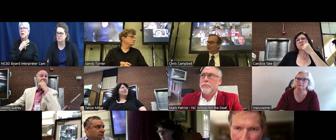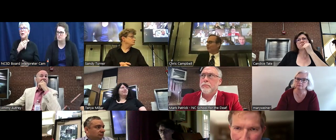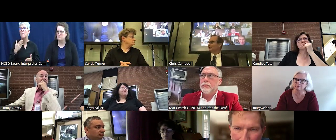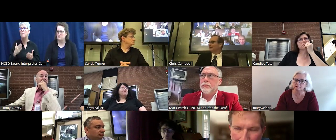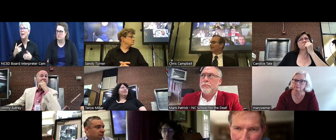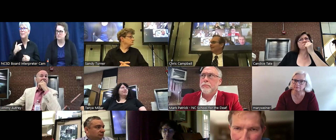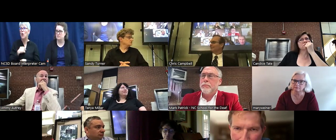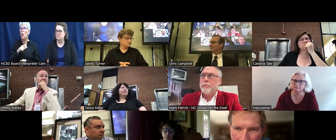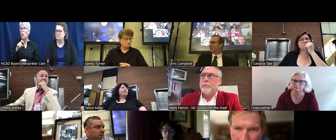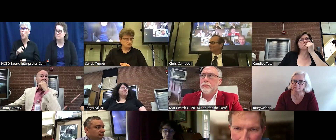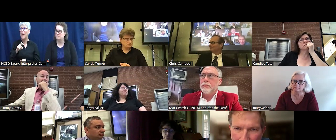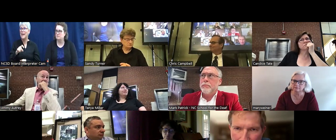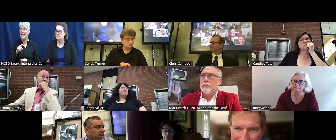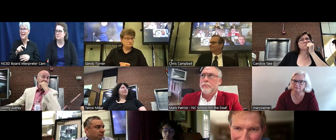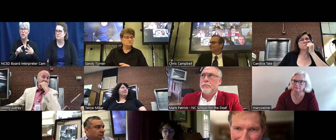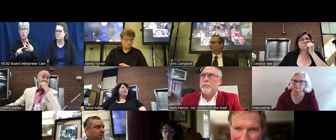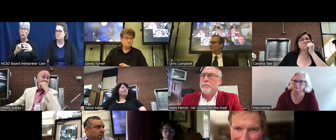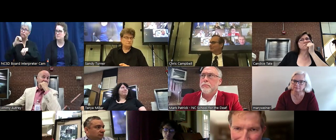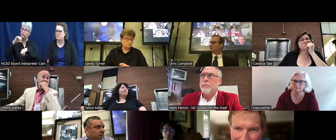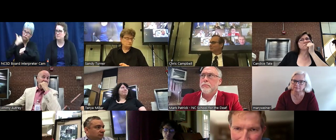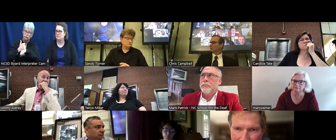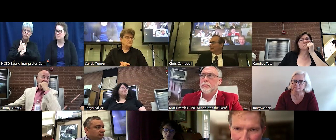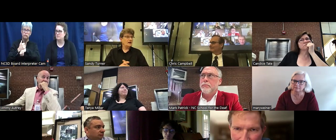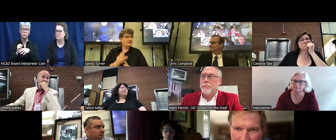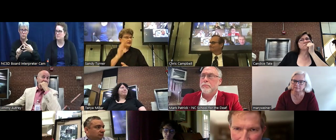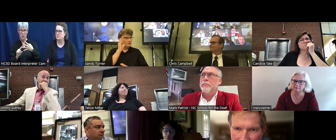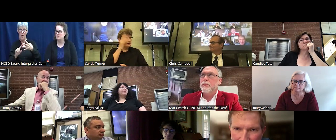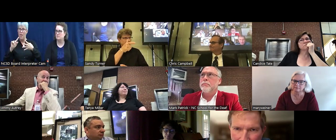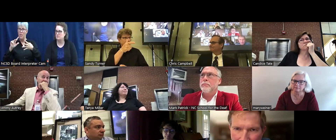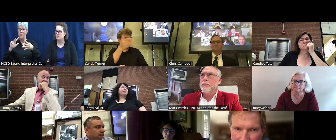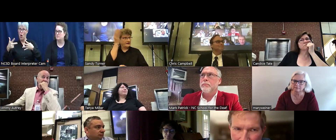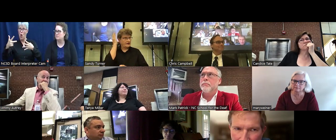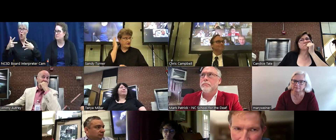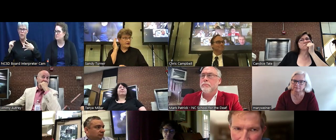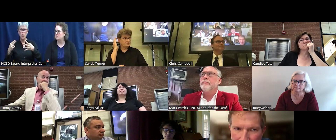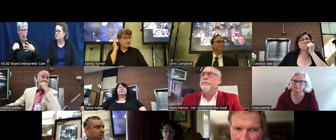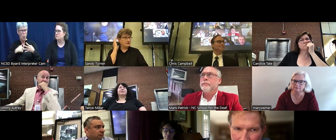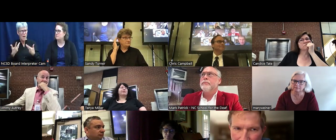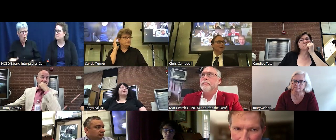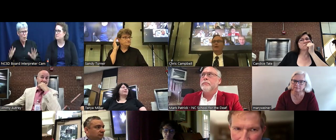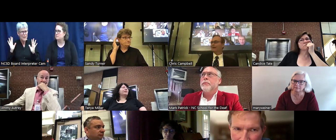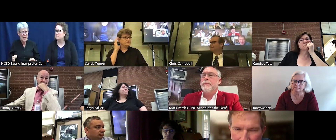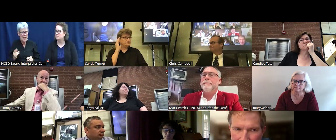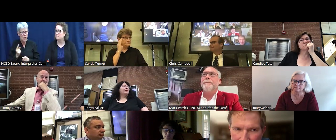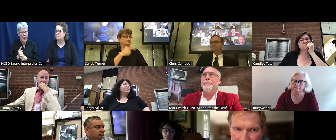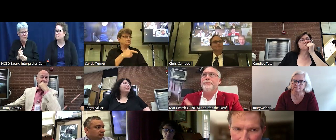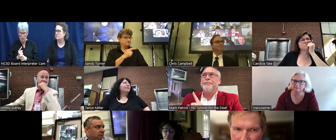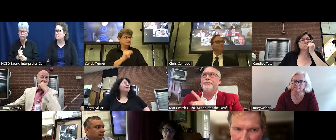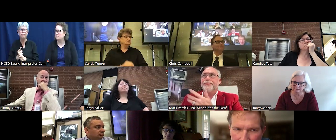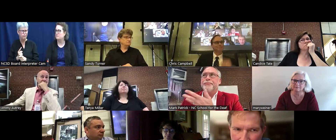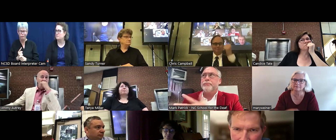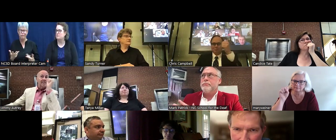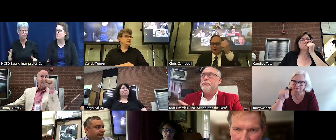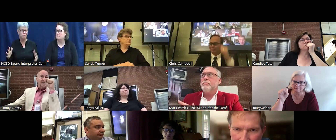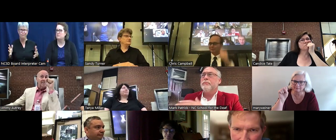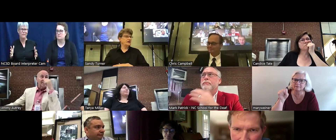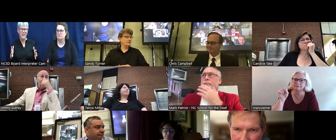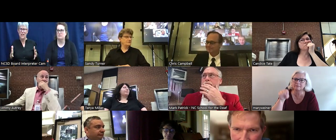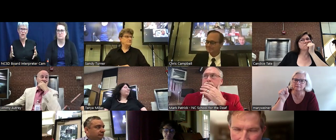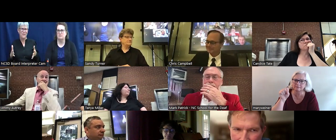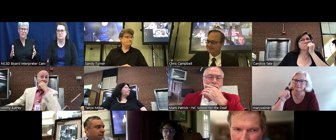third Thursday of every month for a potential board meeting? I think we decided that at Yeah. our last meeting. Okay. Established. It's